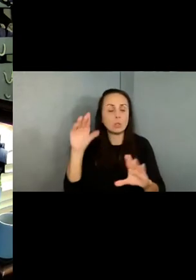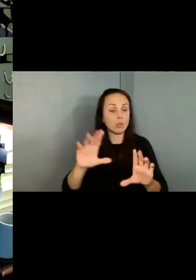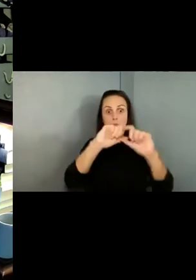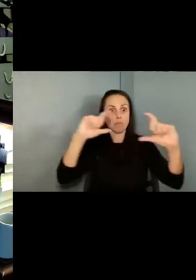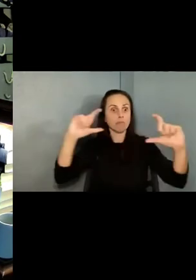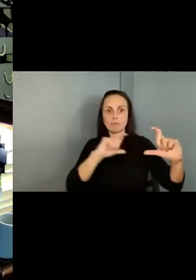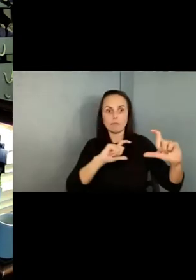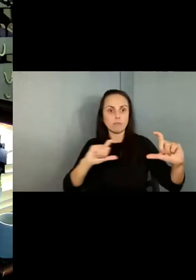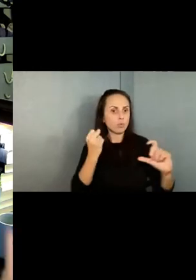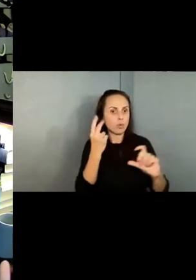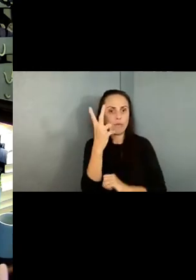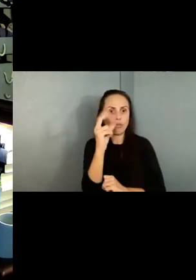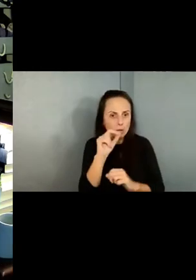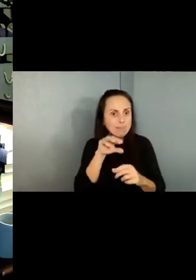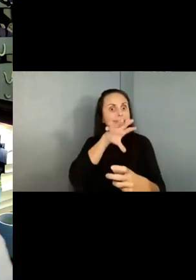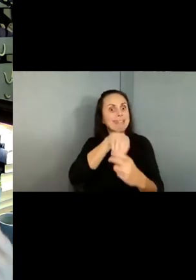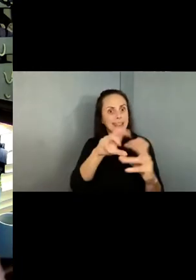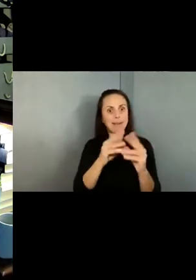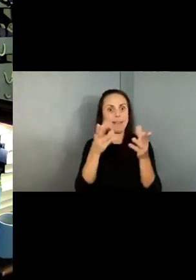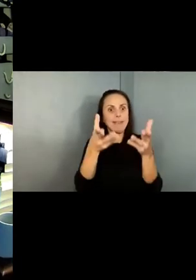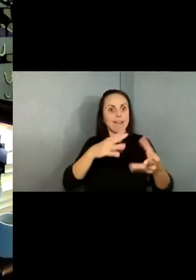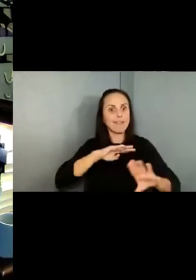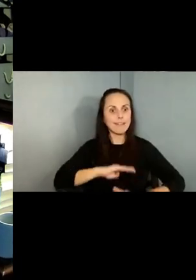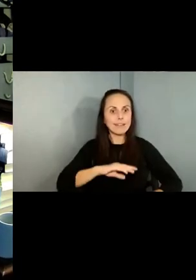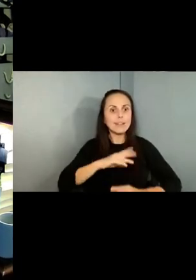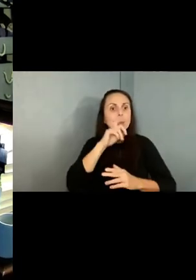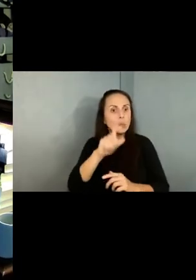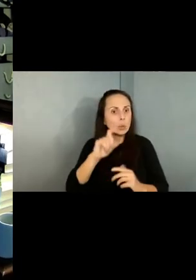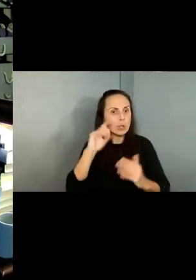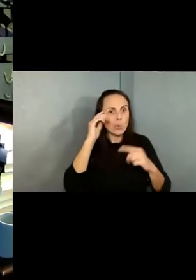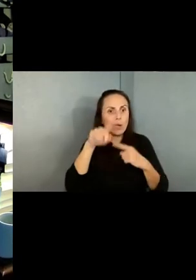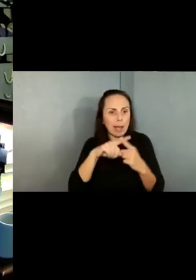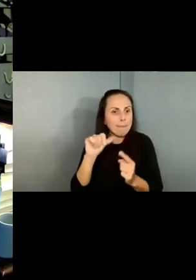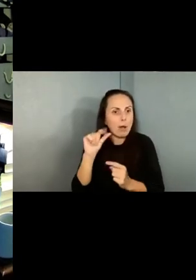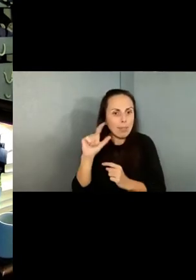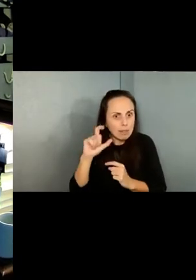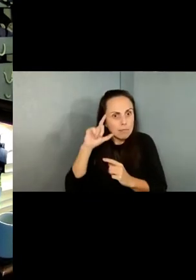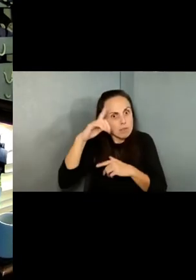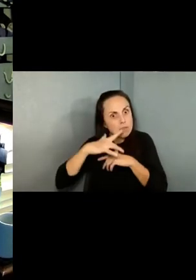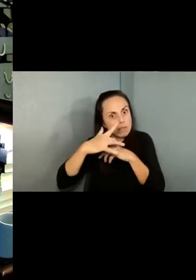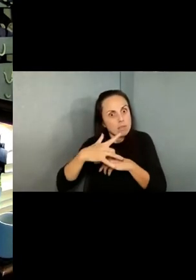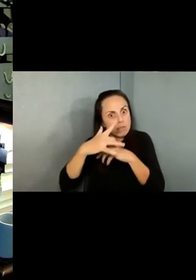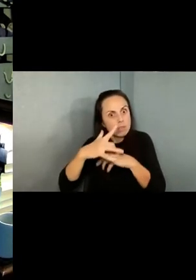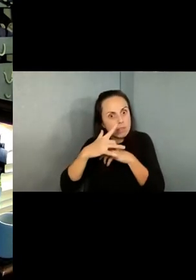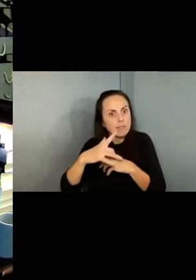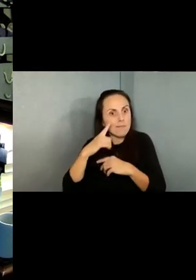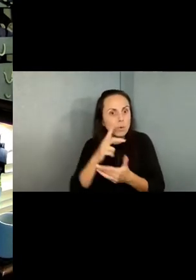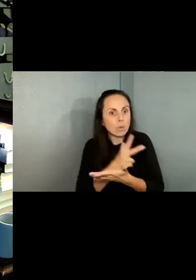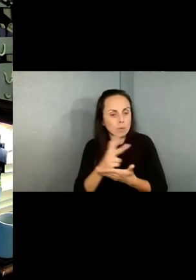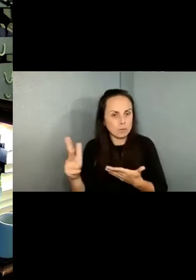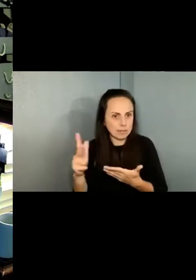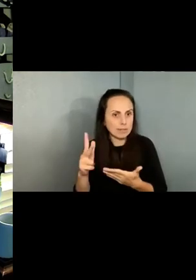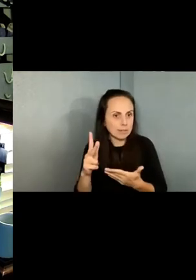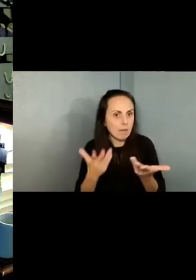at 12:30. And so I can be in the thing and I don't have to worry about being late anymore, which I've been worrying about off and on for 3 weeks.